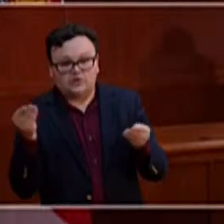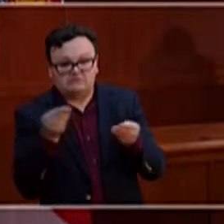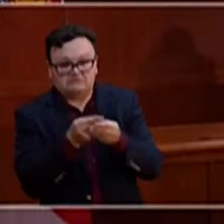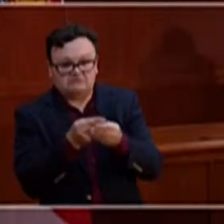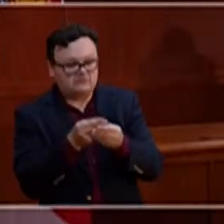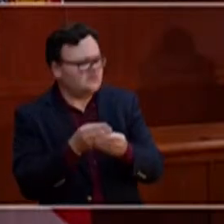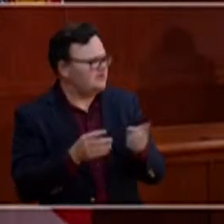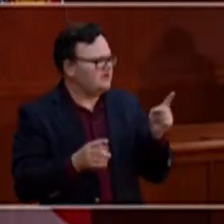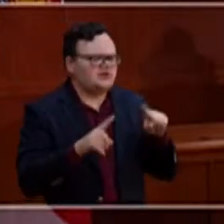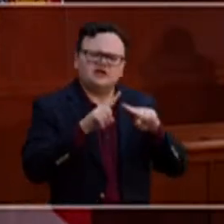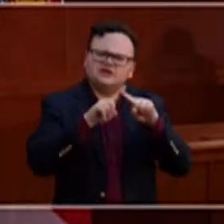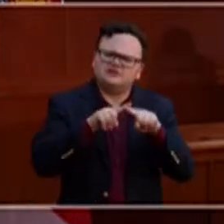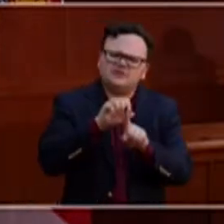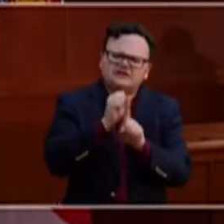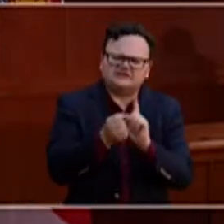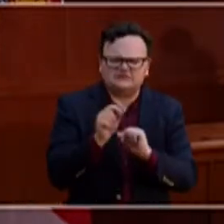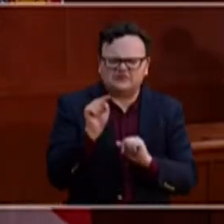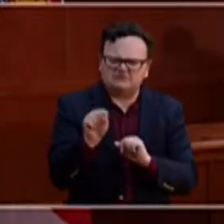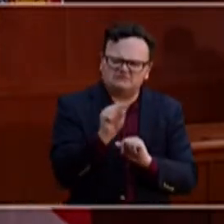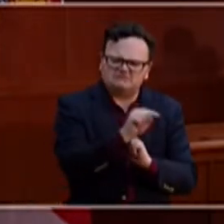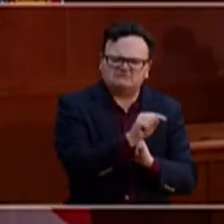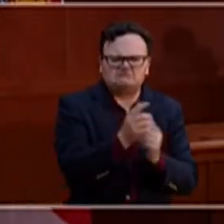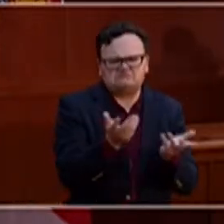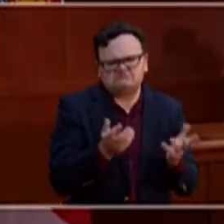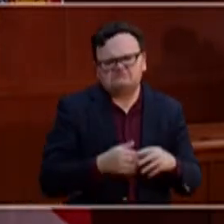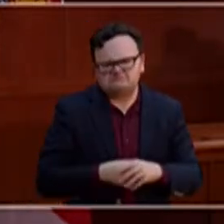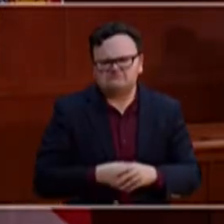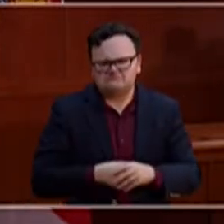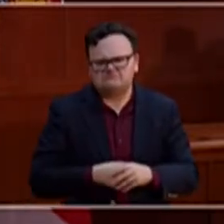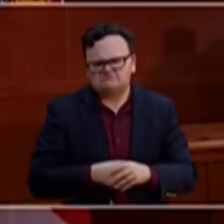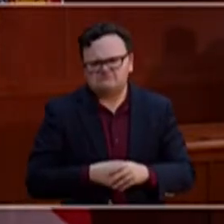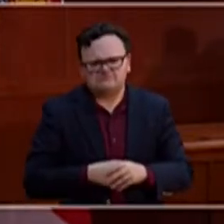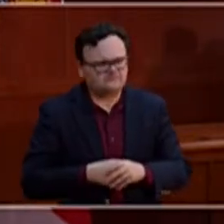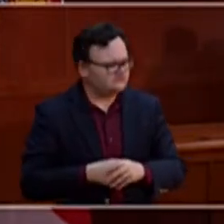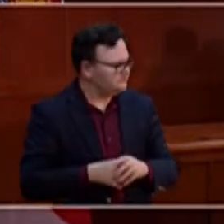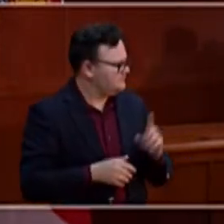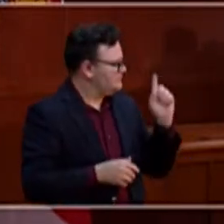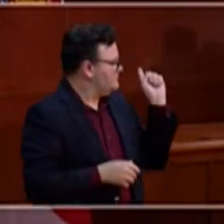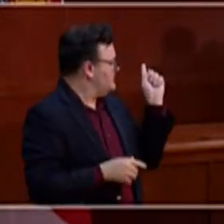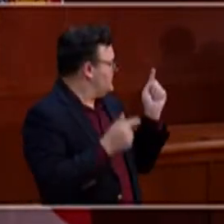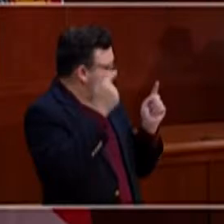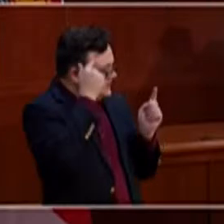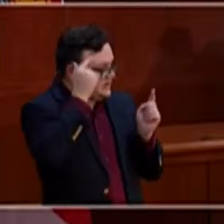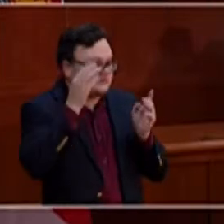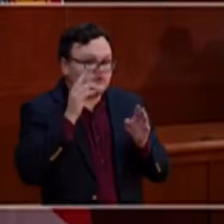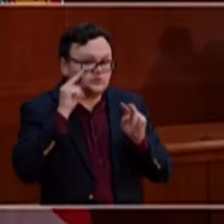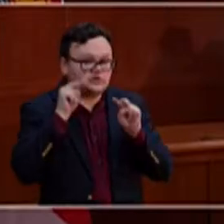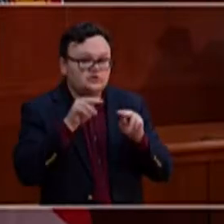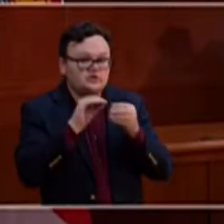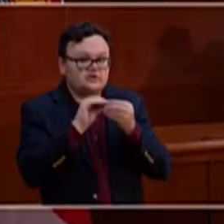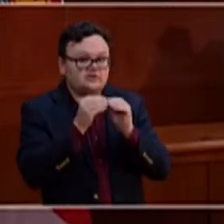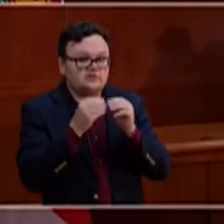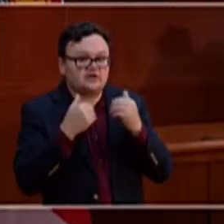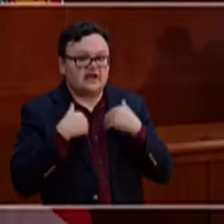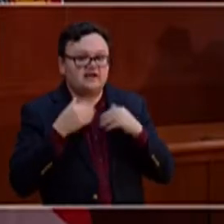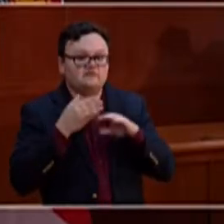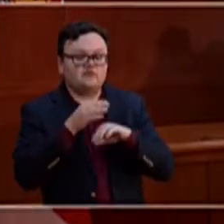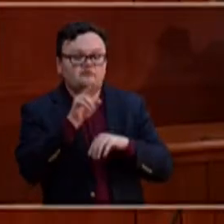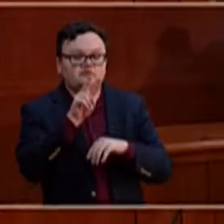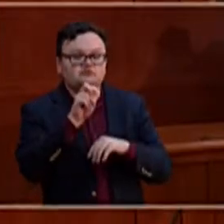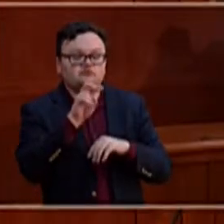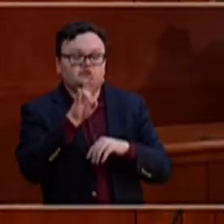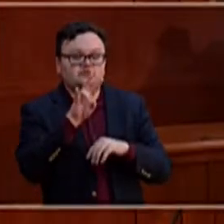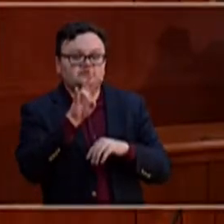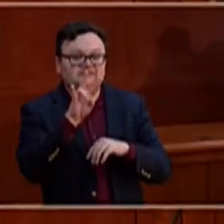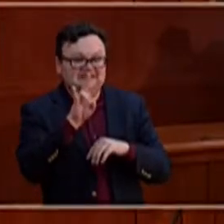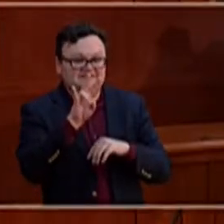can, not every time. Yeah. Great. Governor, we looked up the numbers this morning. We've had over 270 patients in